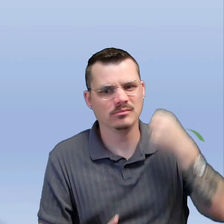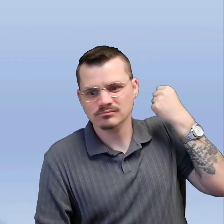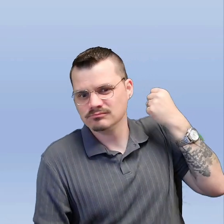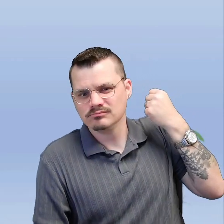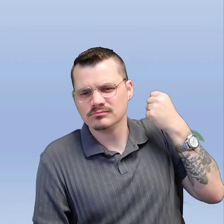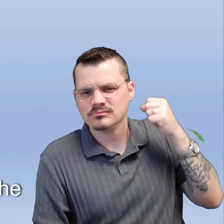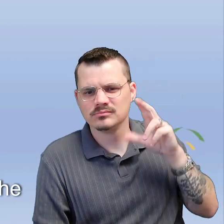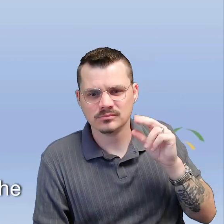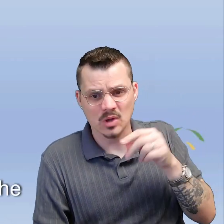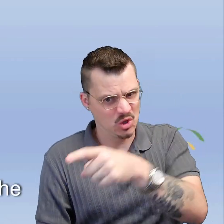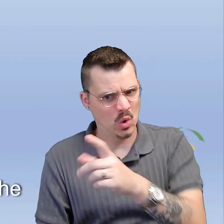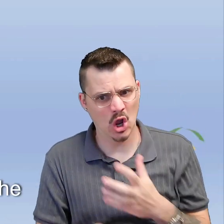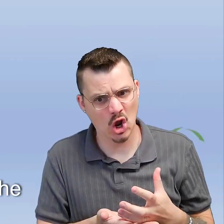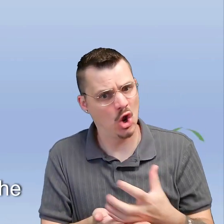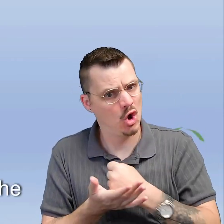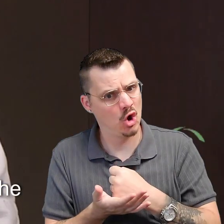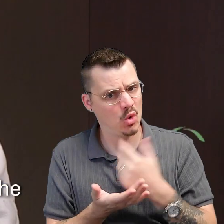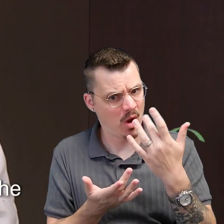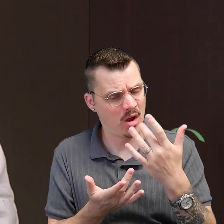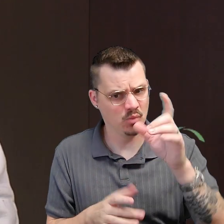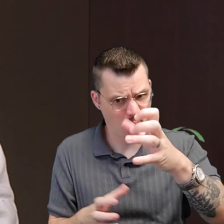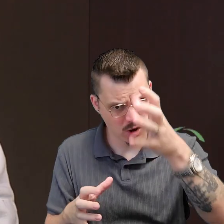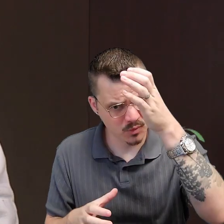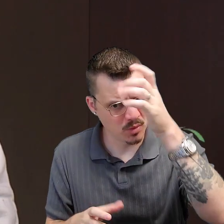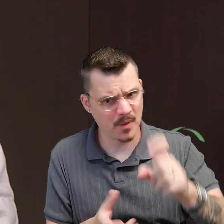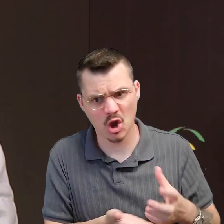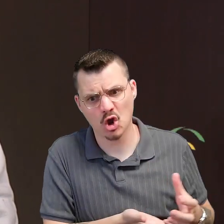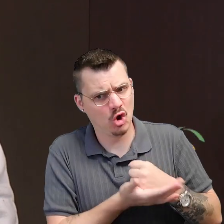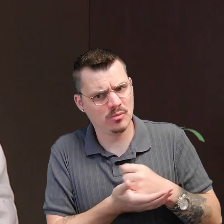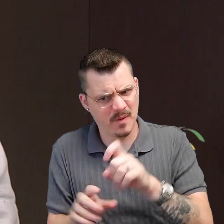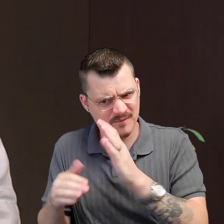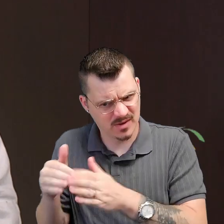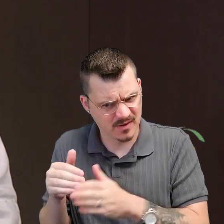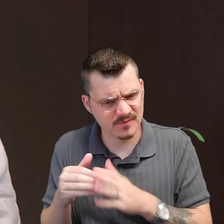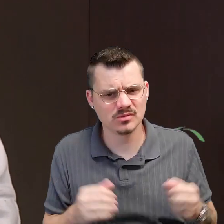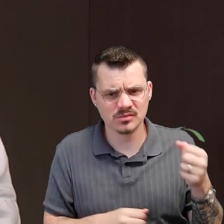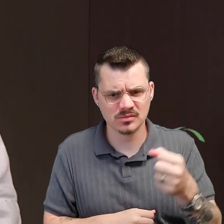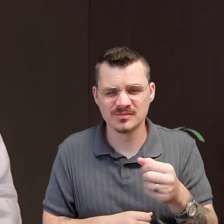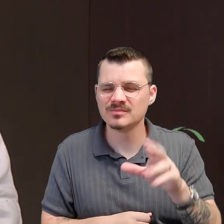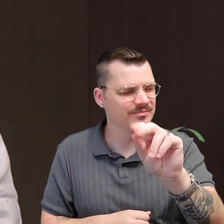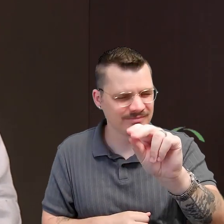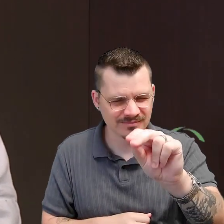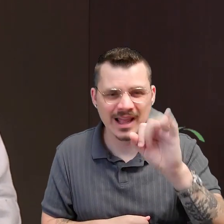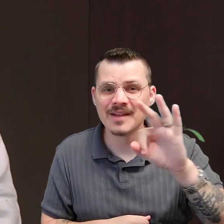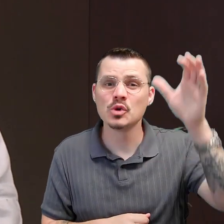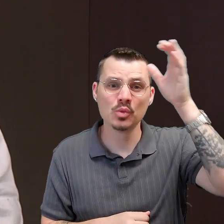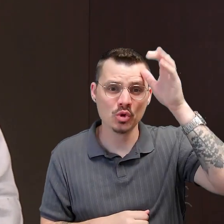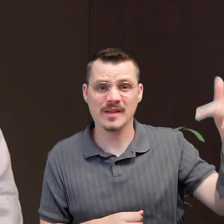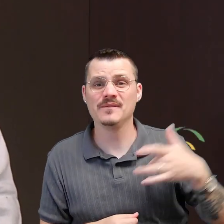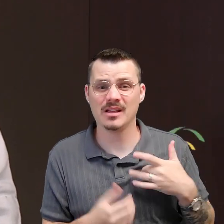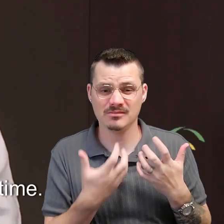leverage. Well, he needs to earn his time on the computer. No. If the computer organizes